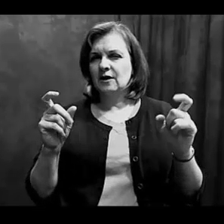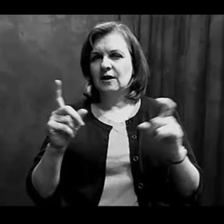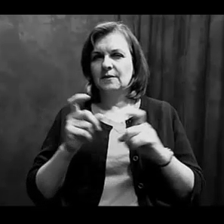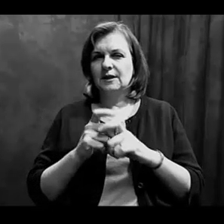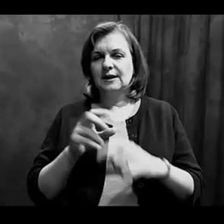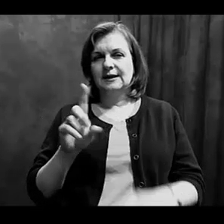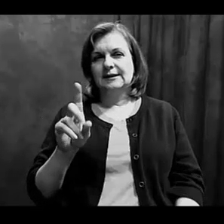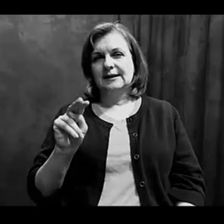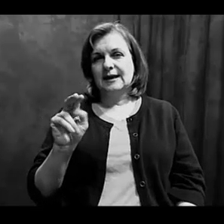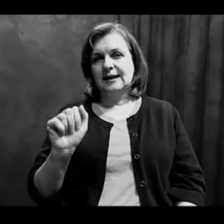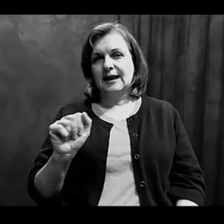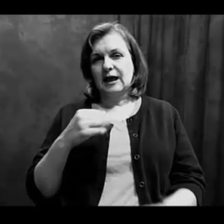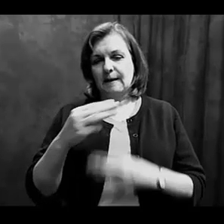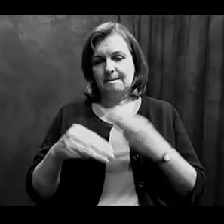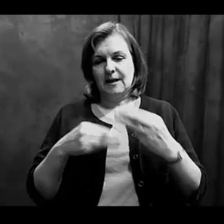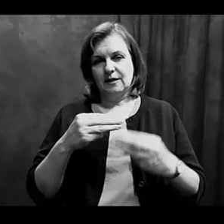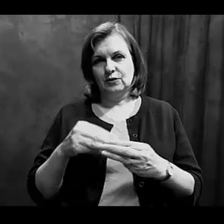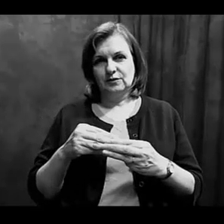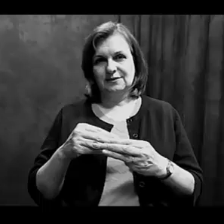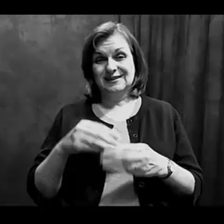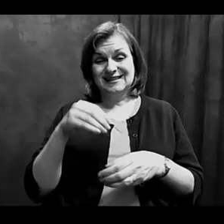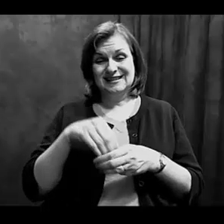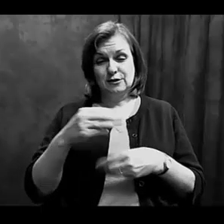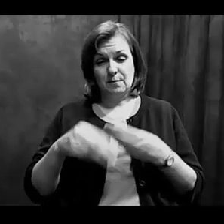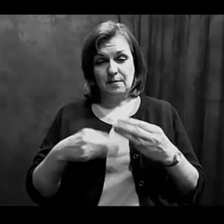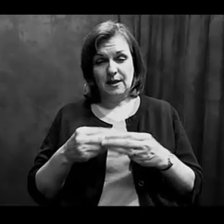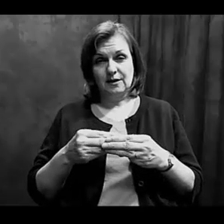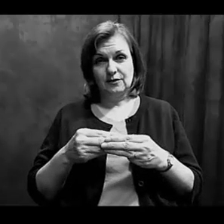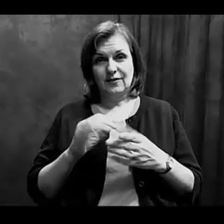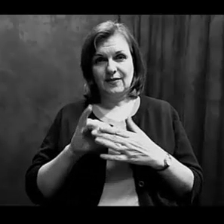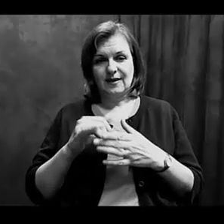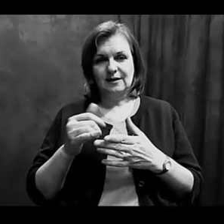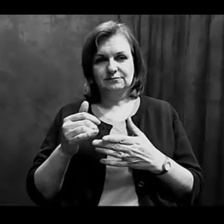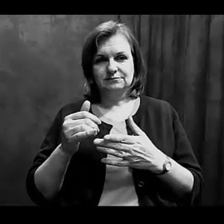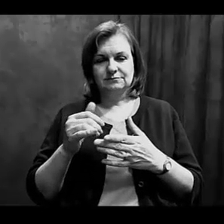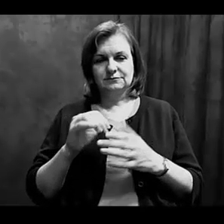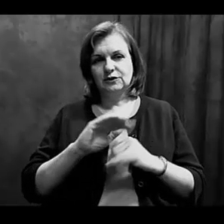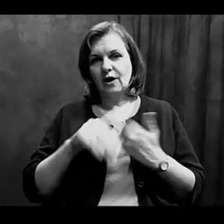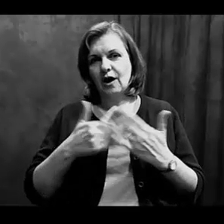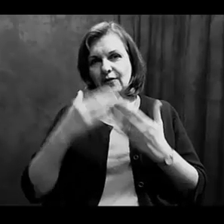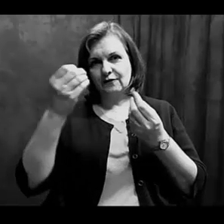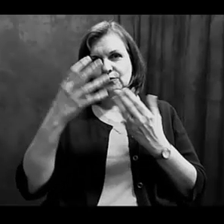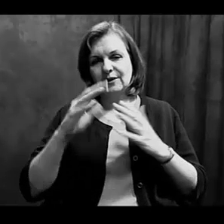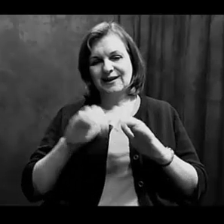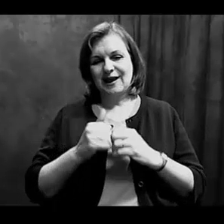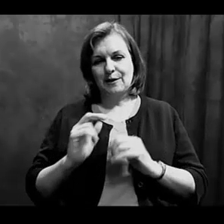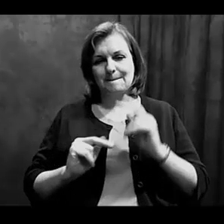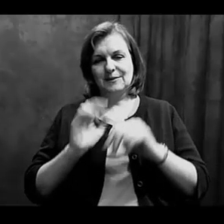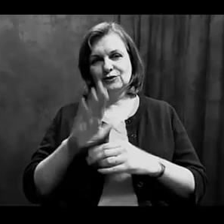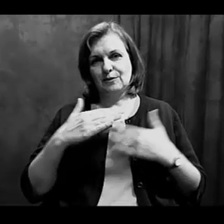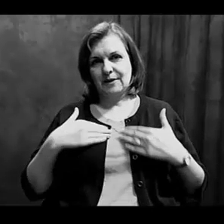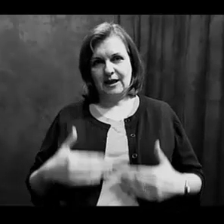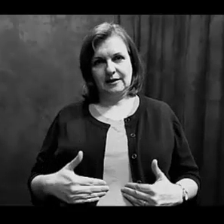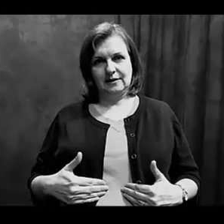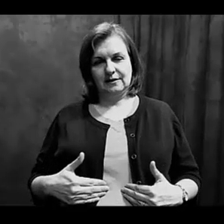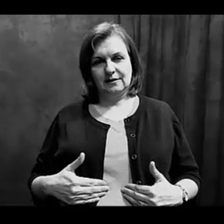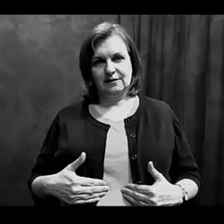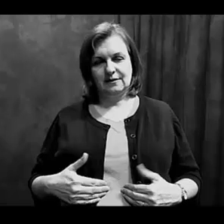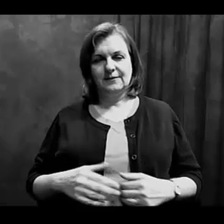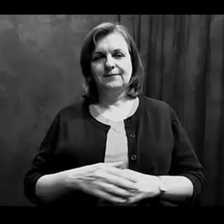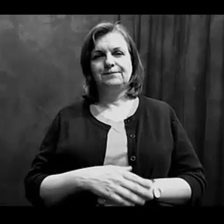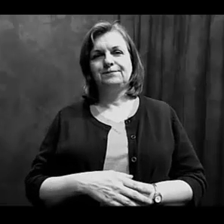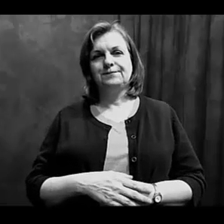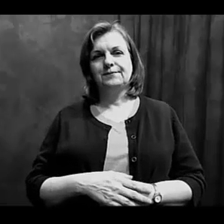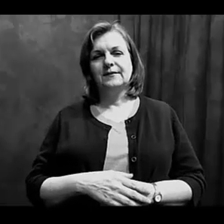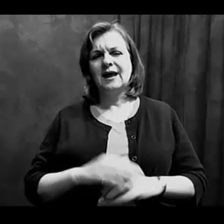And so on to build very complex DNA molecules that carry all of the information in your body.